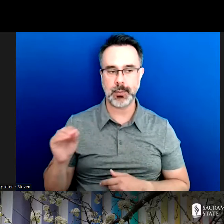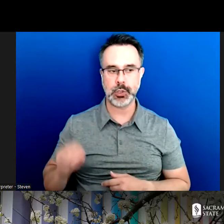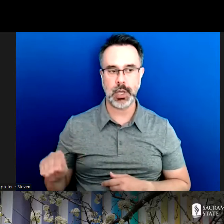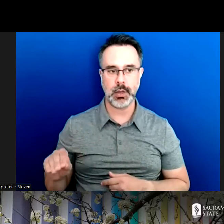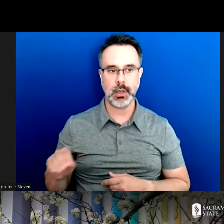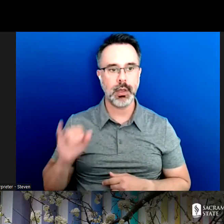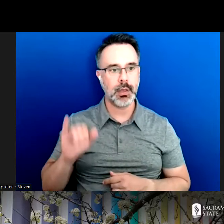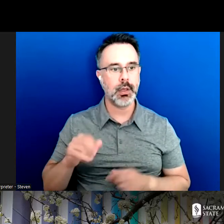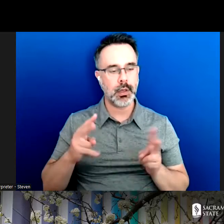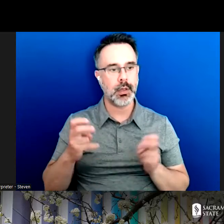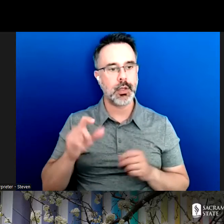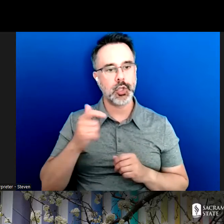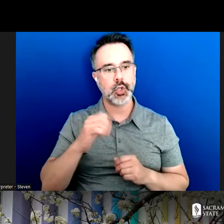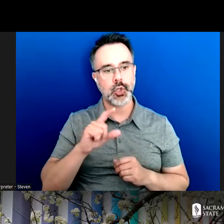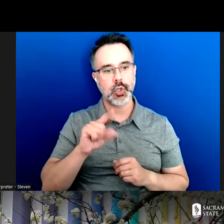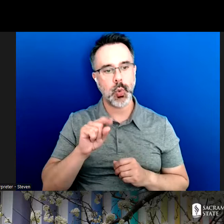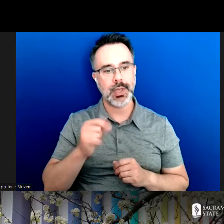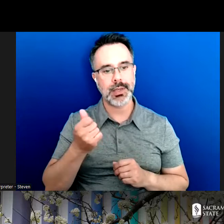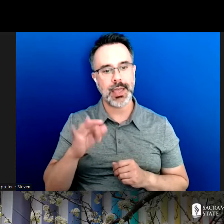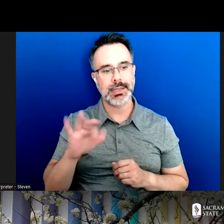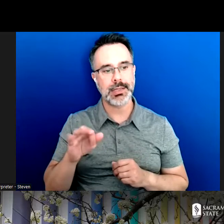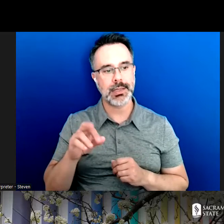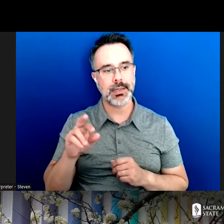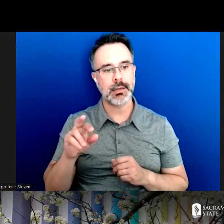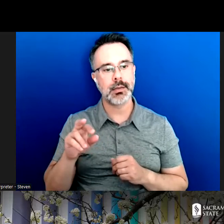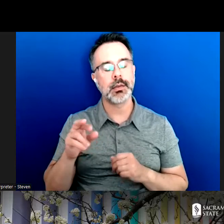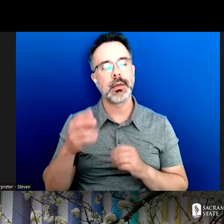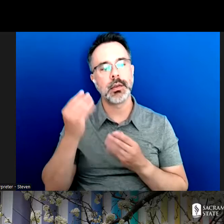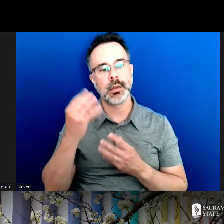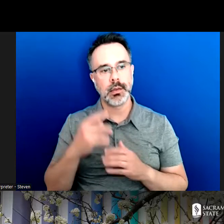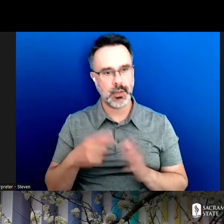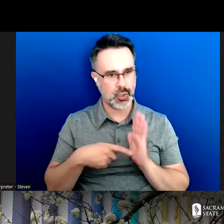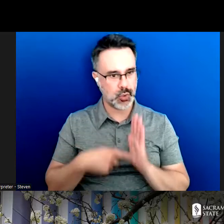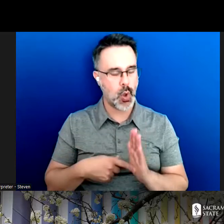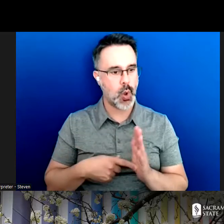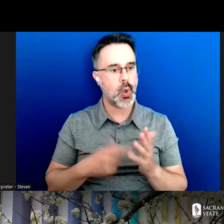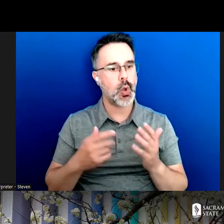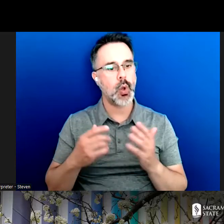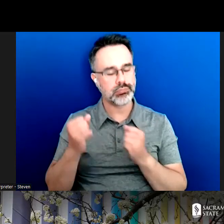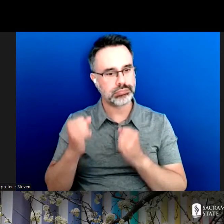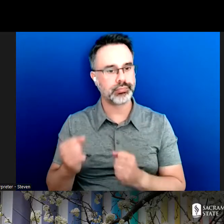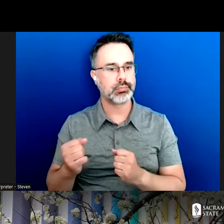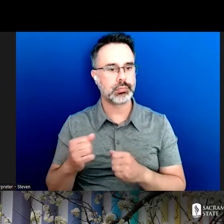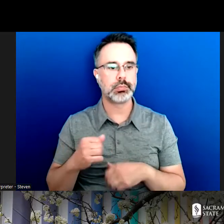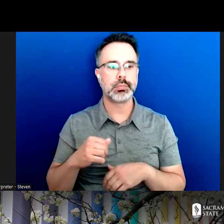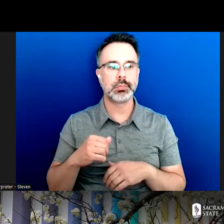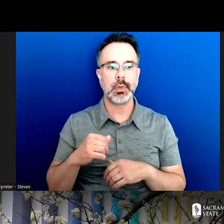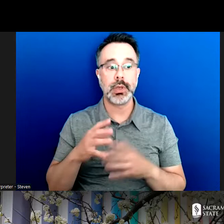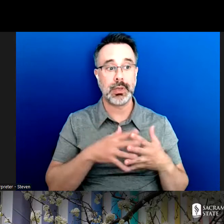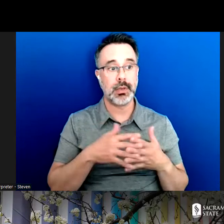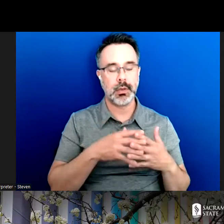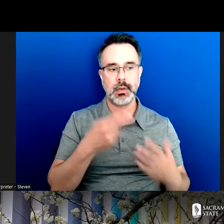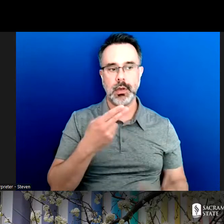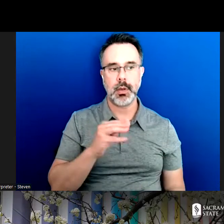the Pew Research Center shows that poverty rates vary greatly among Asian origin groups in the United States, with Hmong